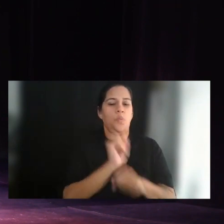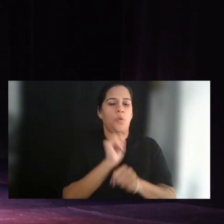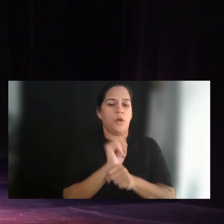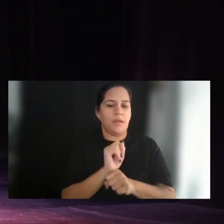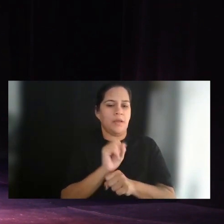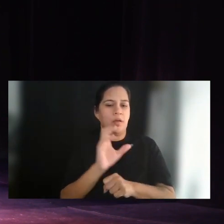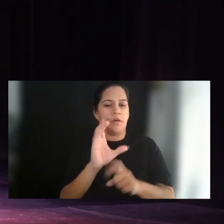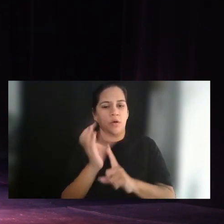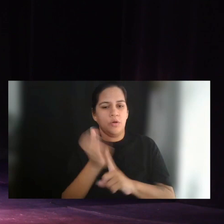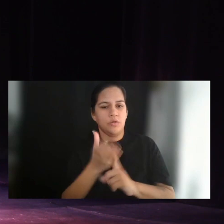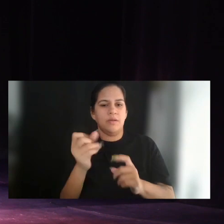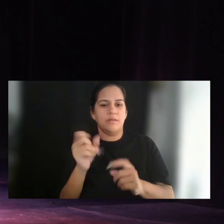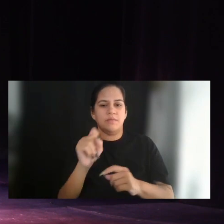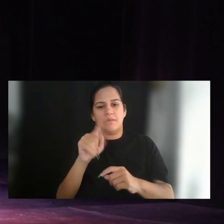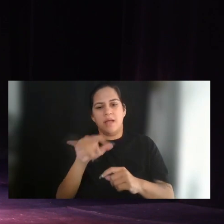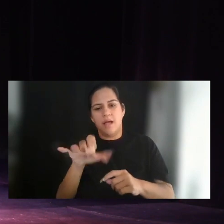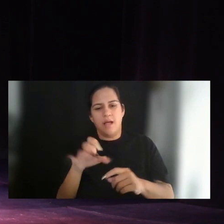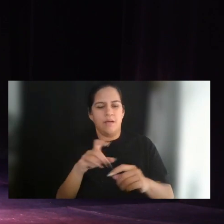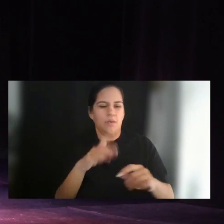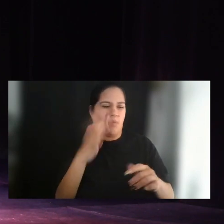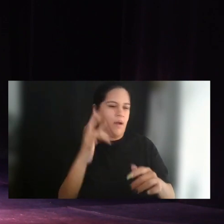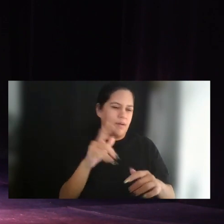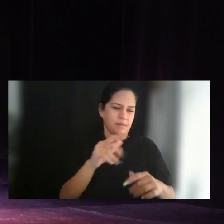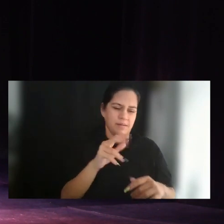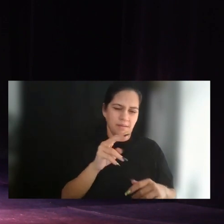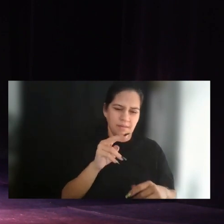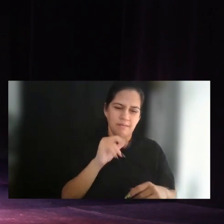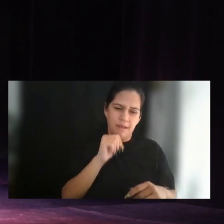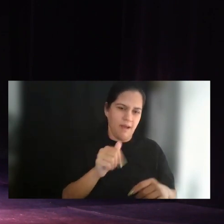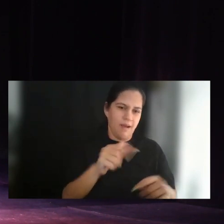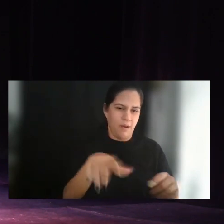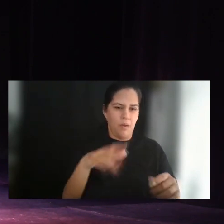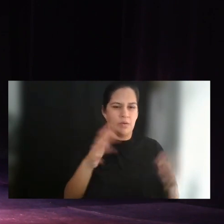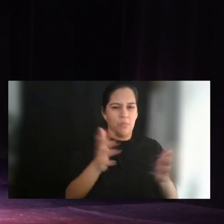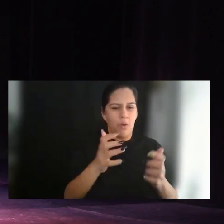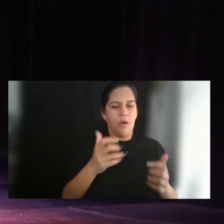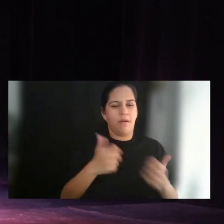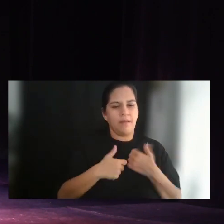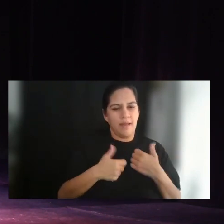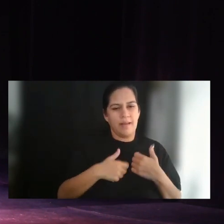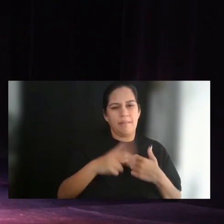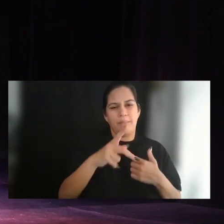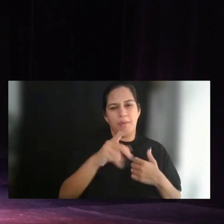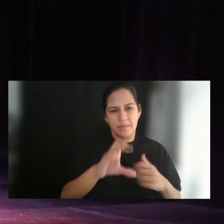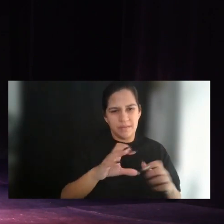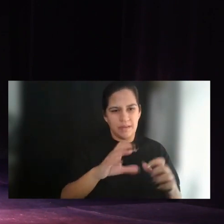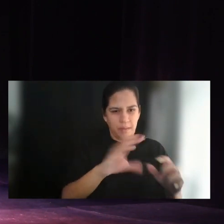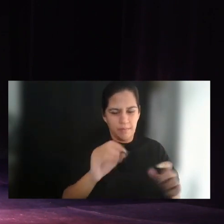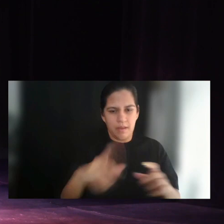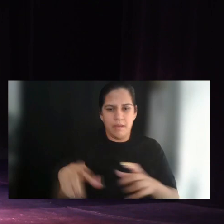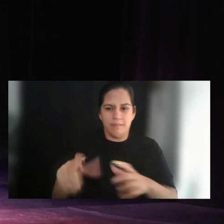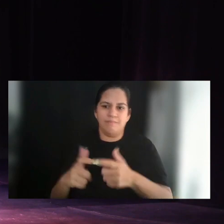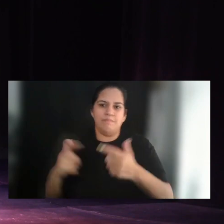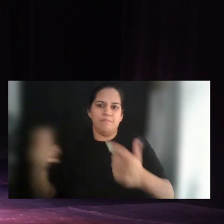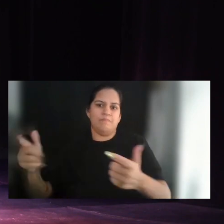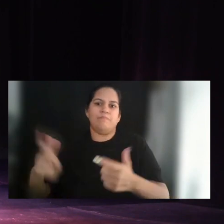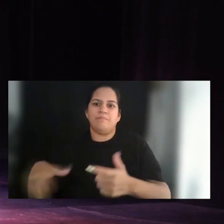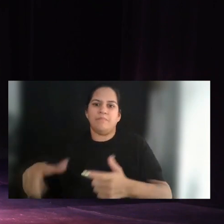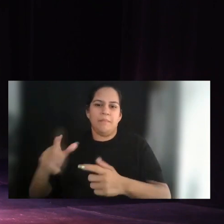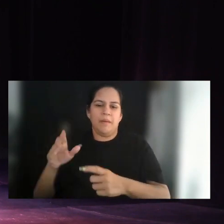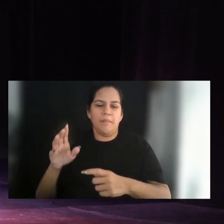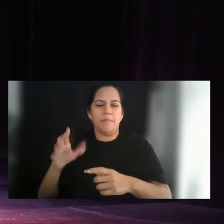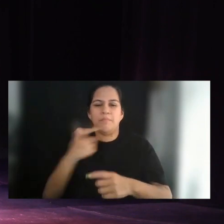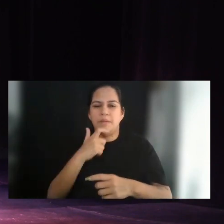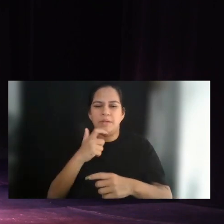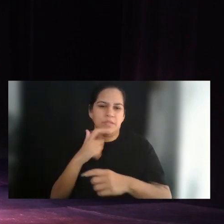small Canadian POC-led company, and Barbican, a massive British institution. We knew that there could be potential for friction,